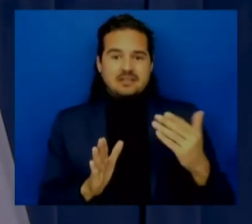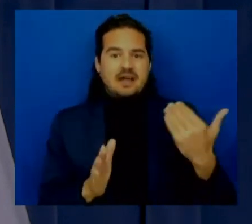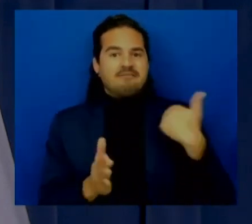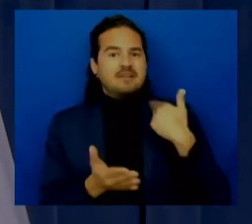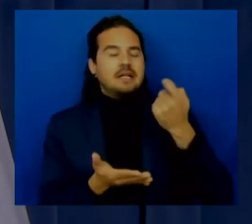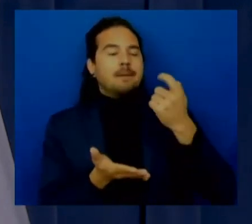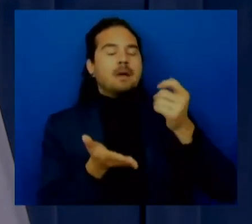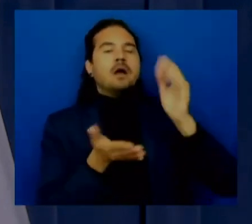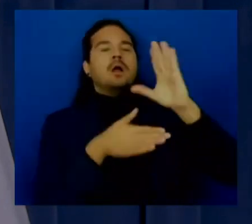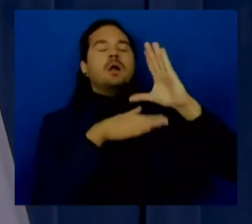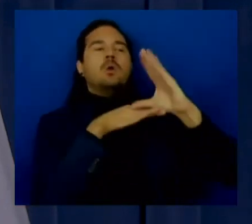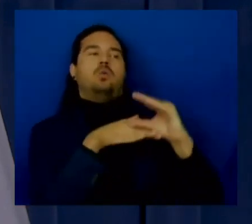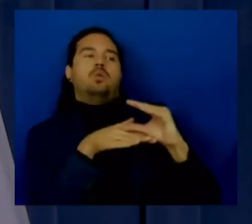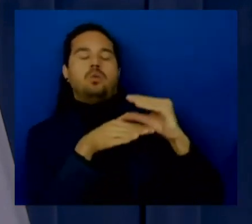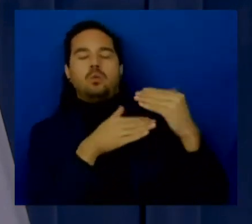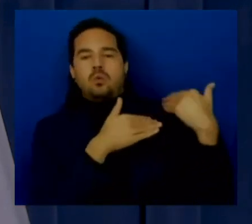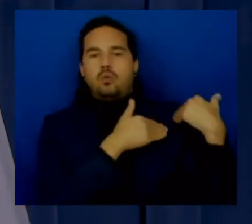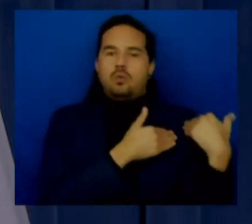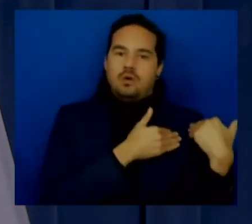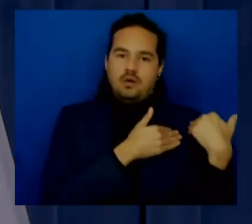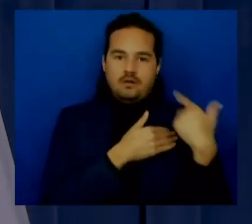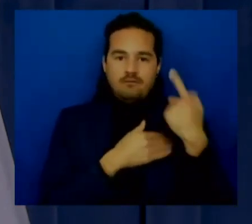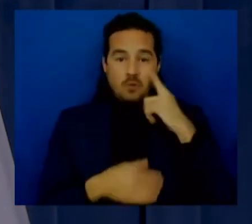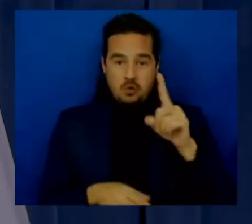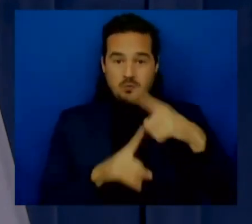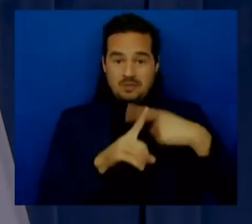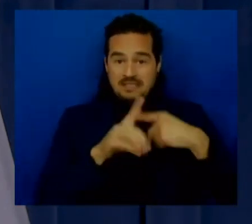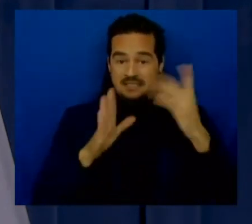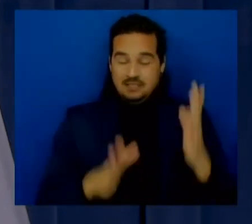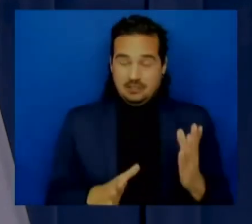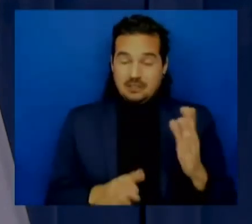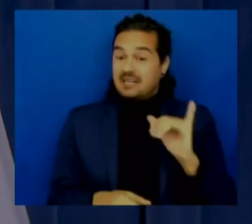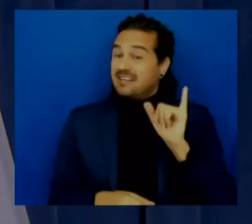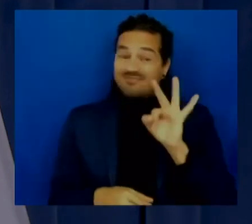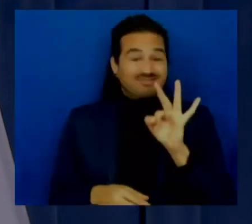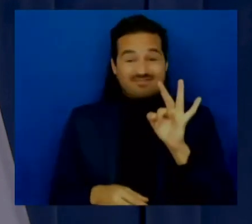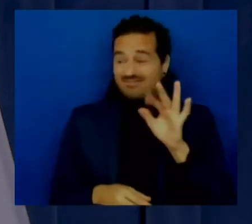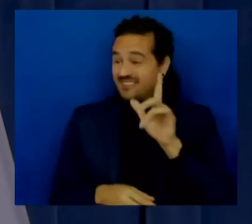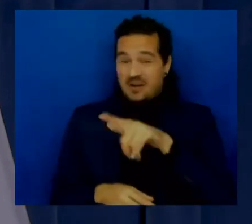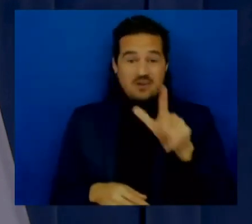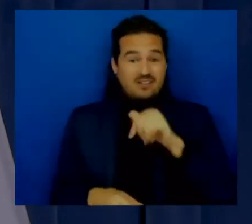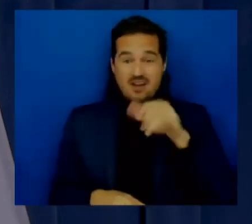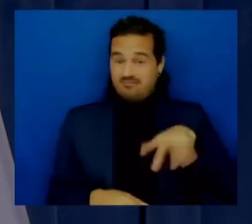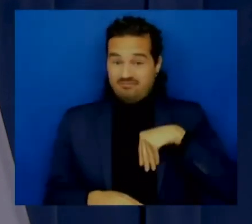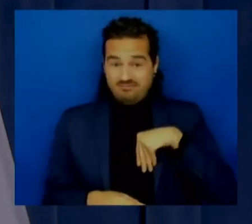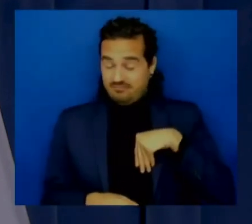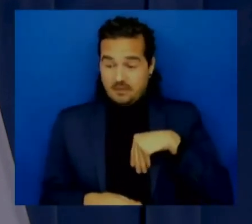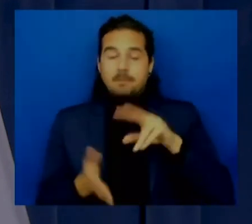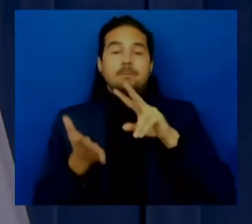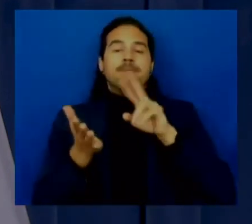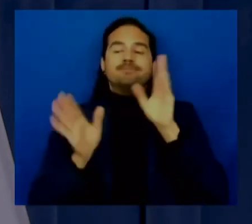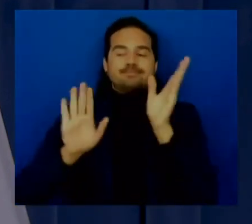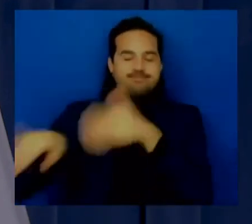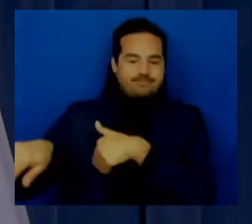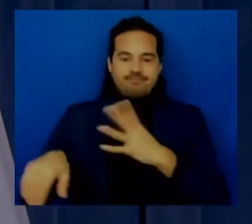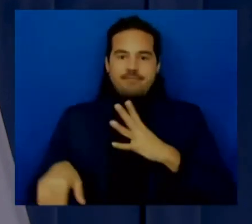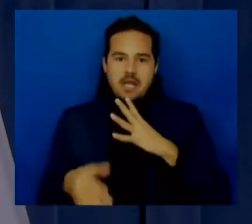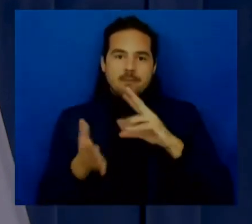25% on the back rent. We have a little utility support, by the way, profoundly important. All of